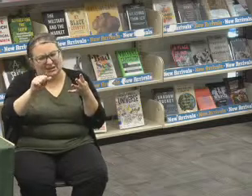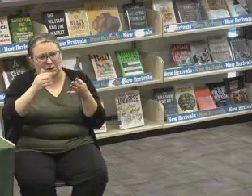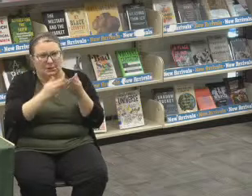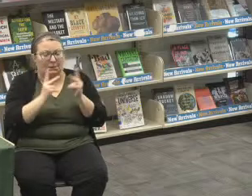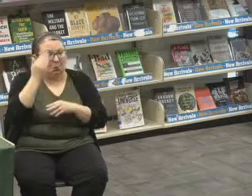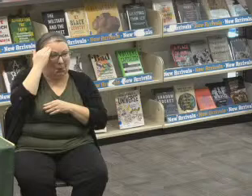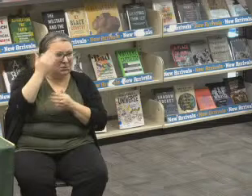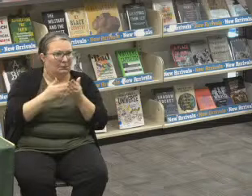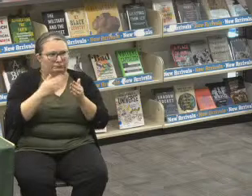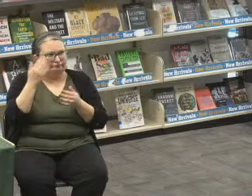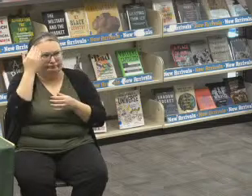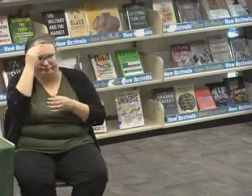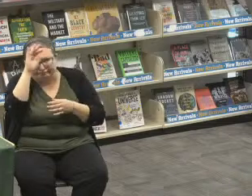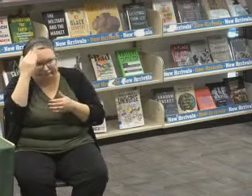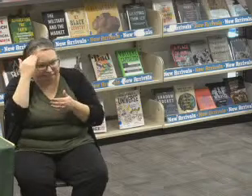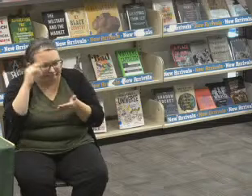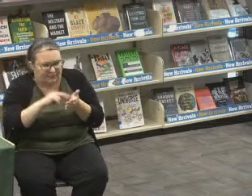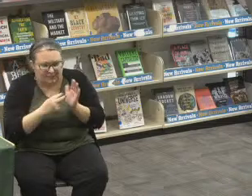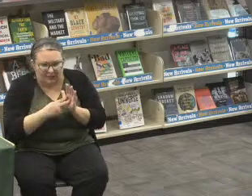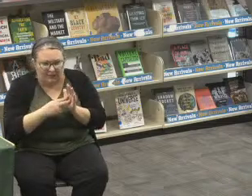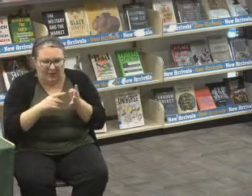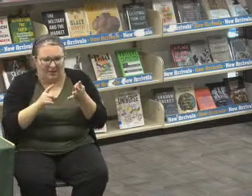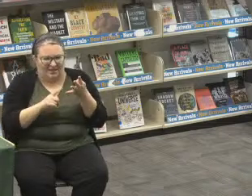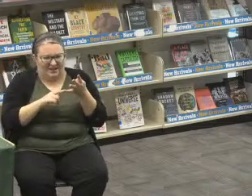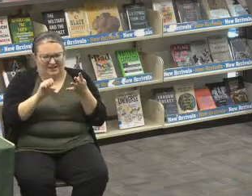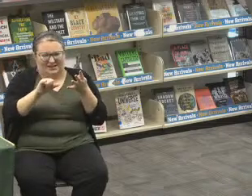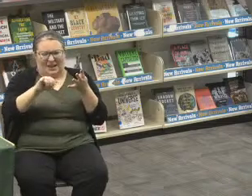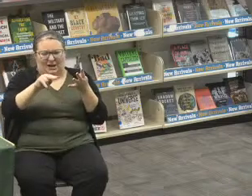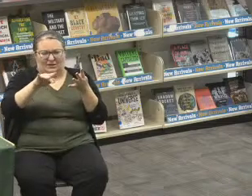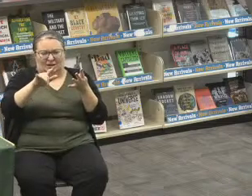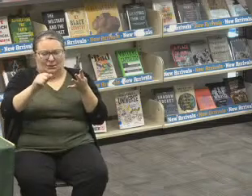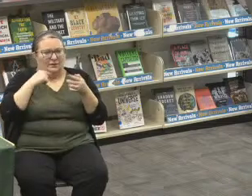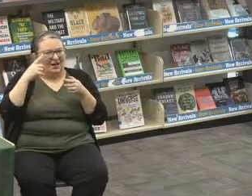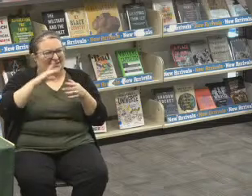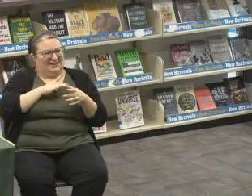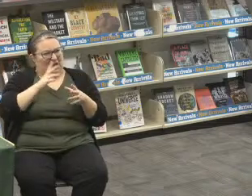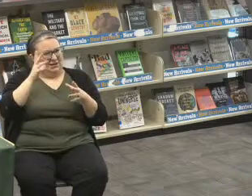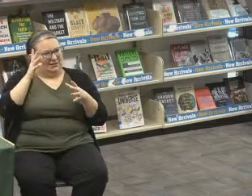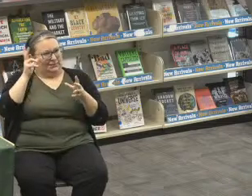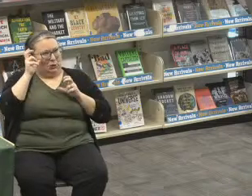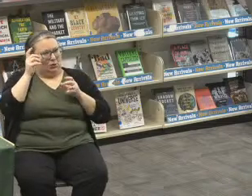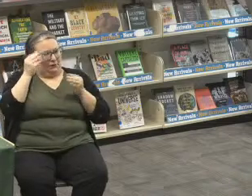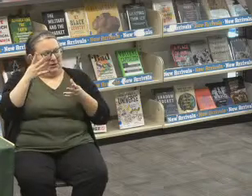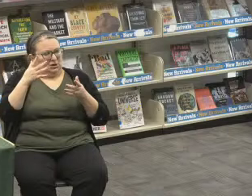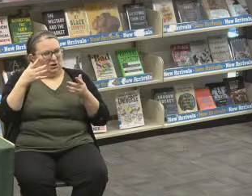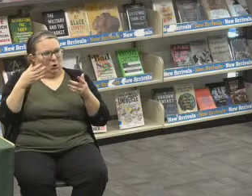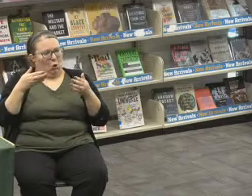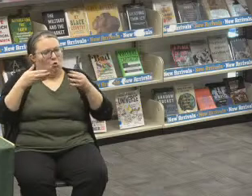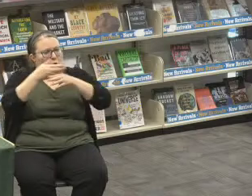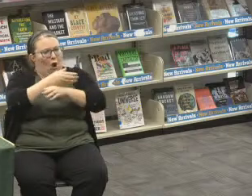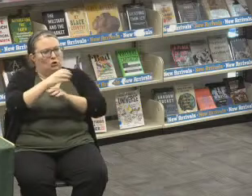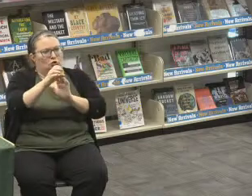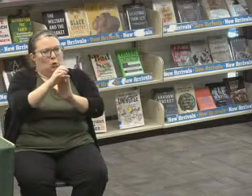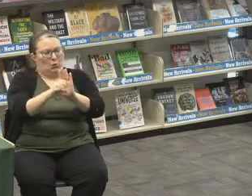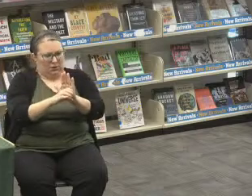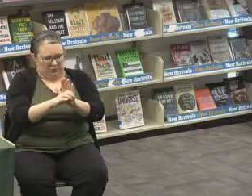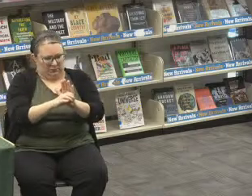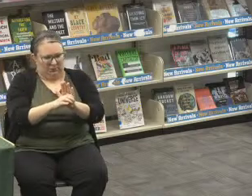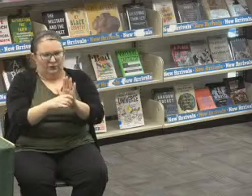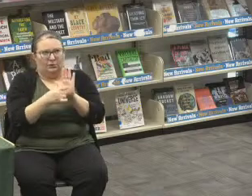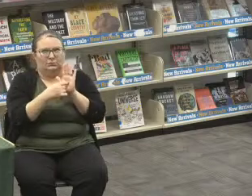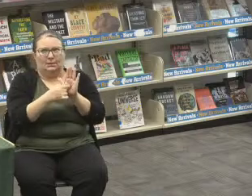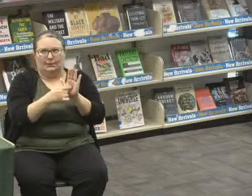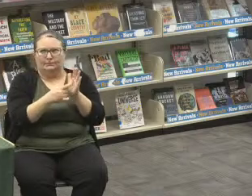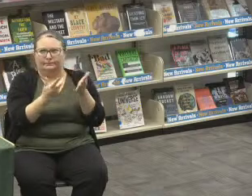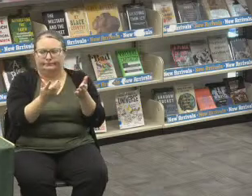people are not. Synesthesia is like when you have sensory information that is kind of like cross-coded. So like some